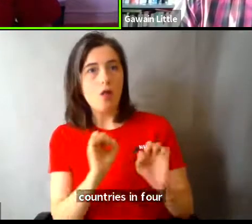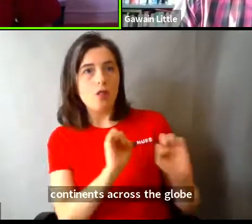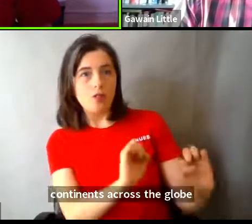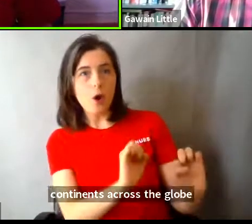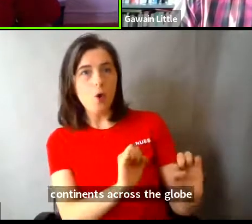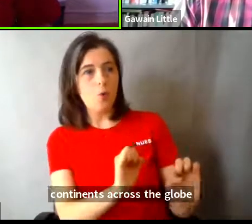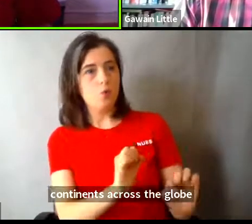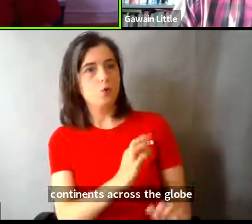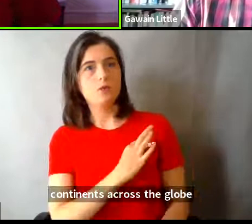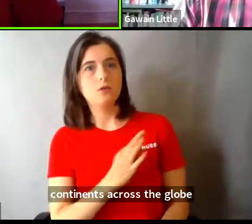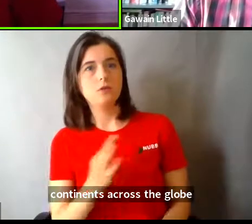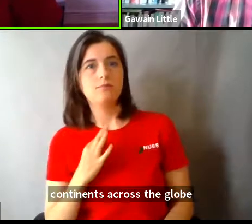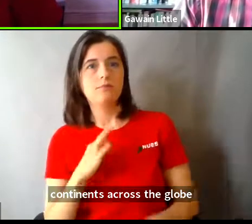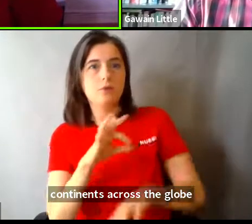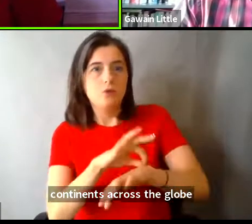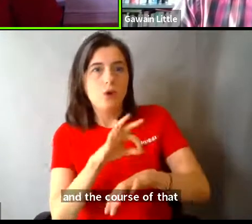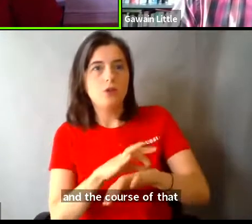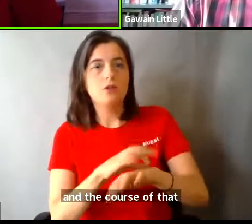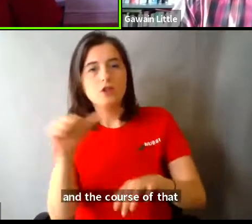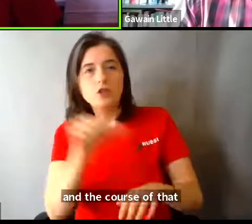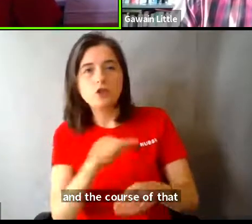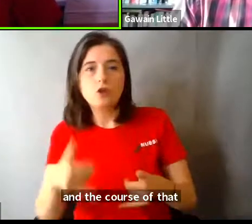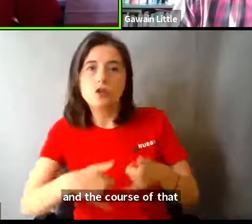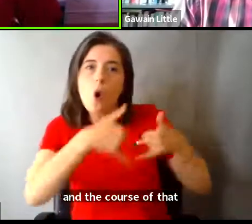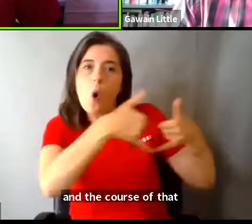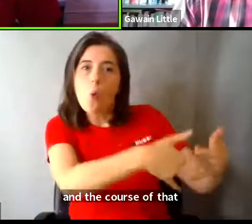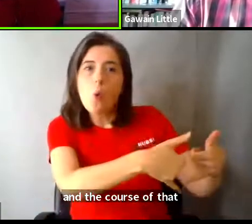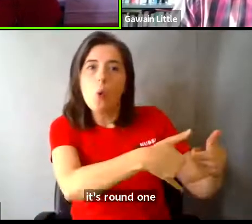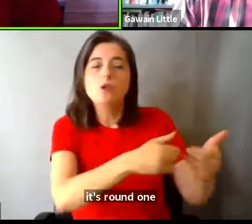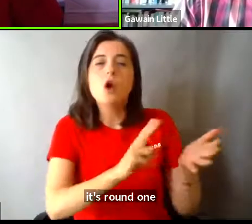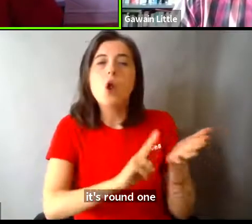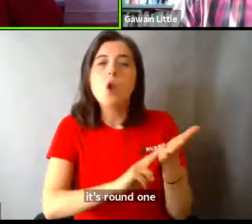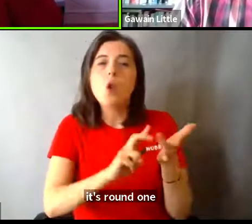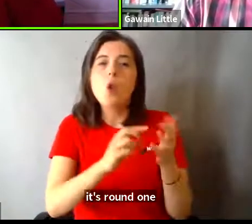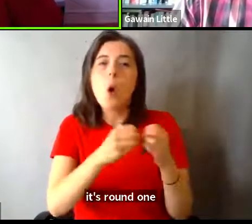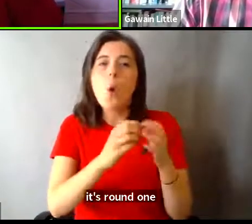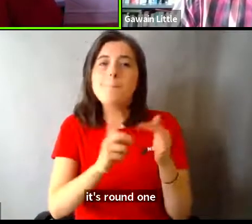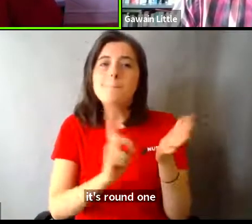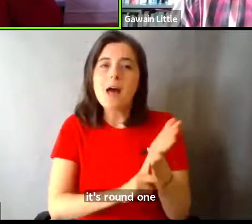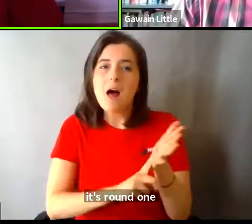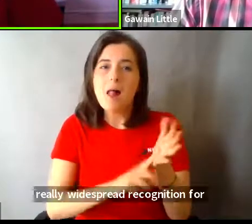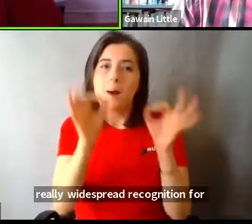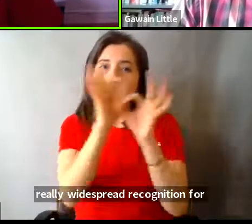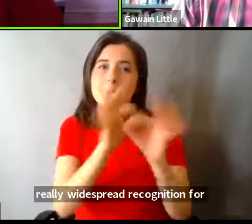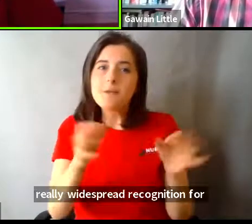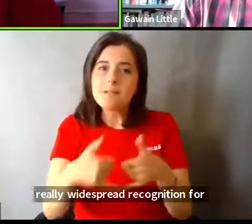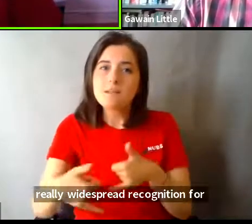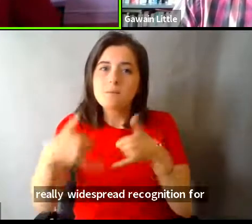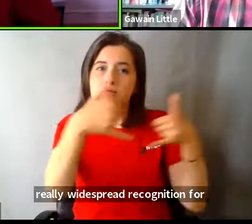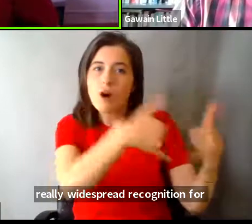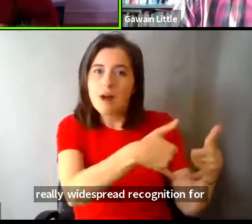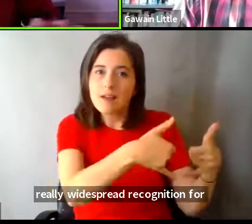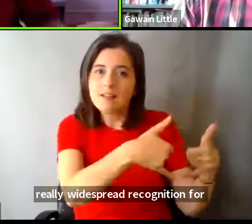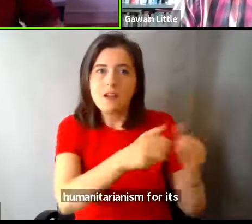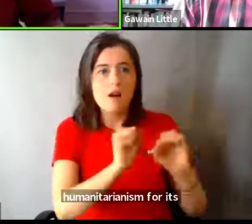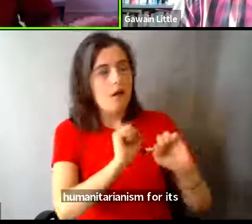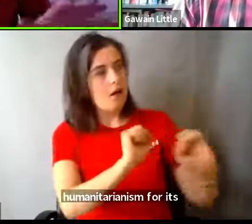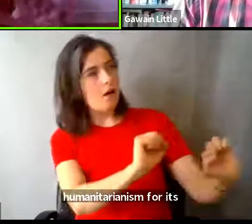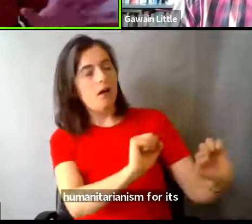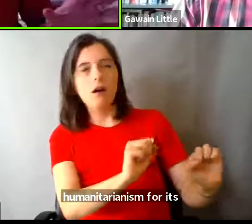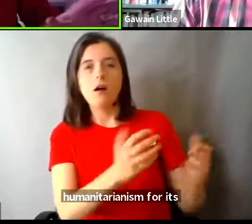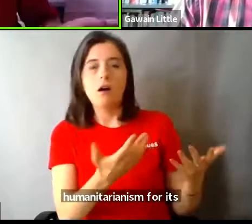awarded the Nobel Peace Prize for their selflessness, for their humanitarianism, for their concern for the well-being of others, without